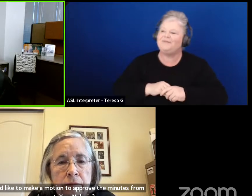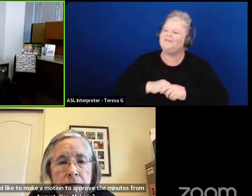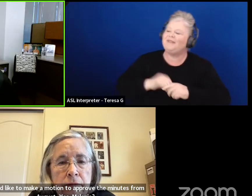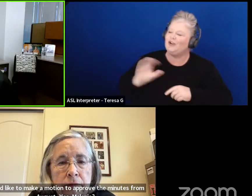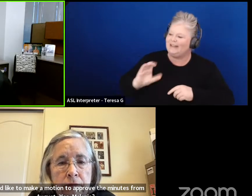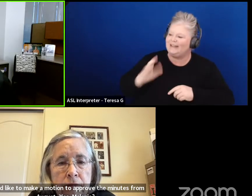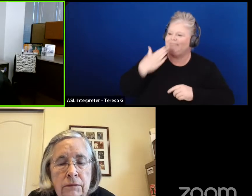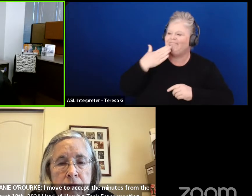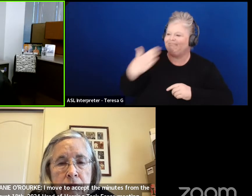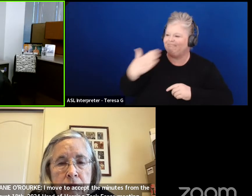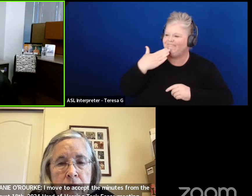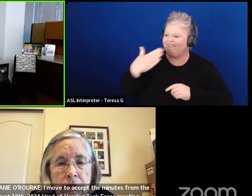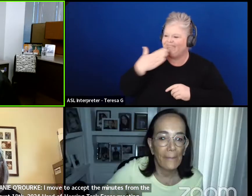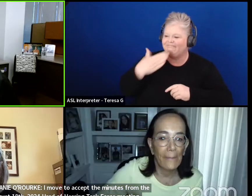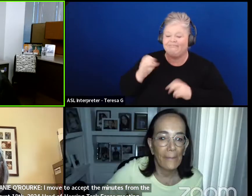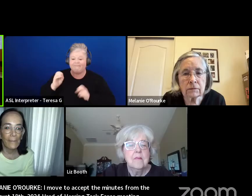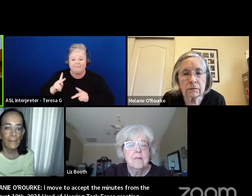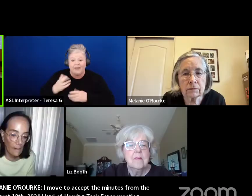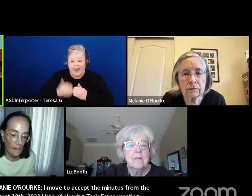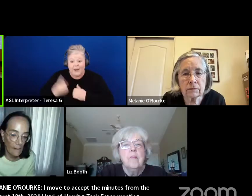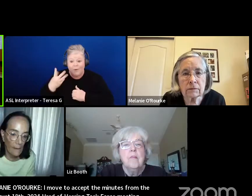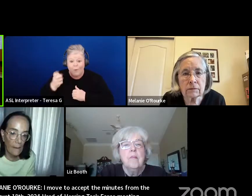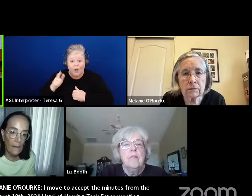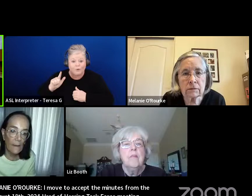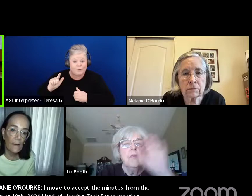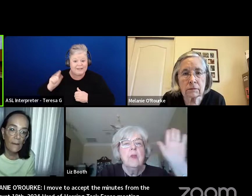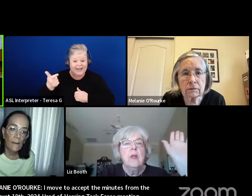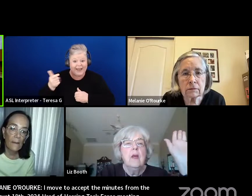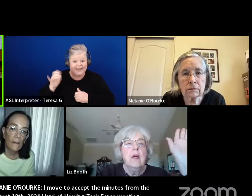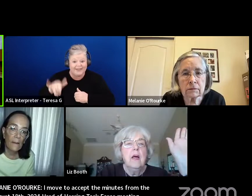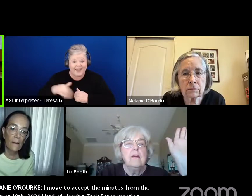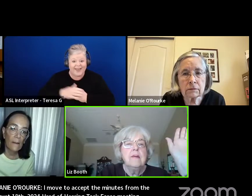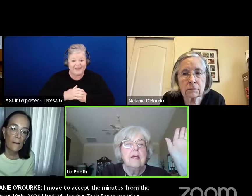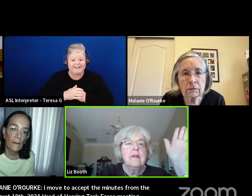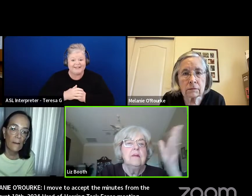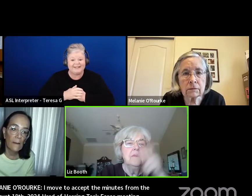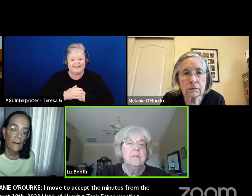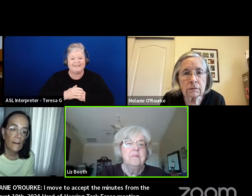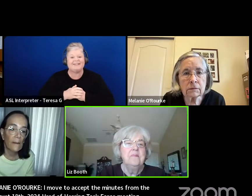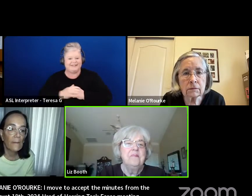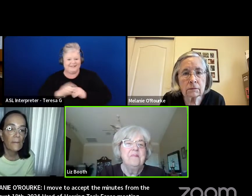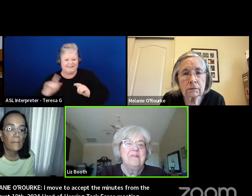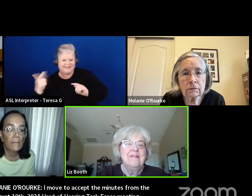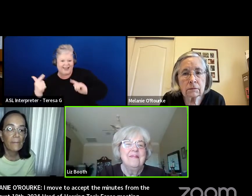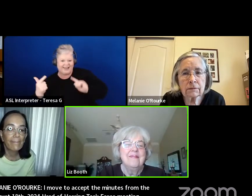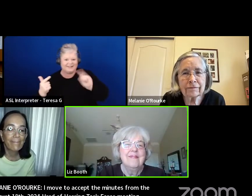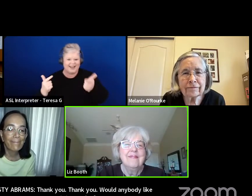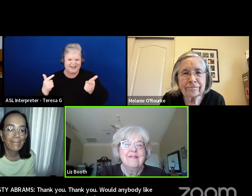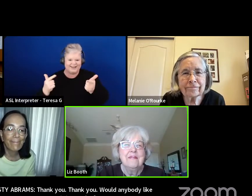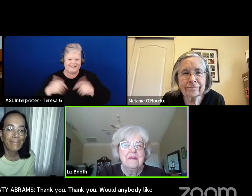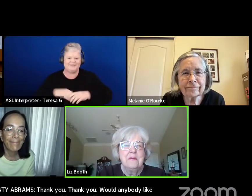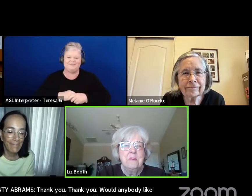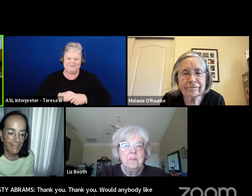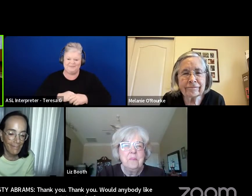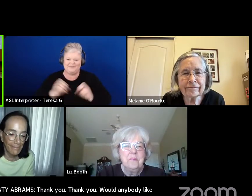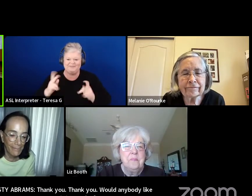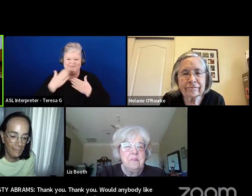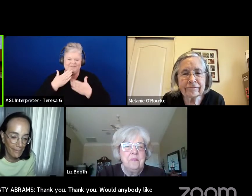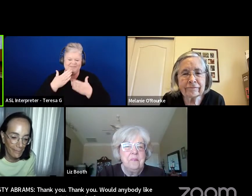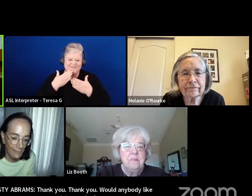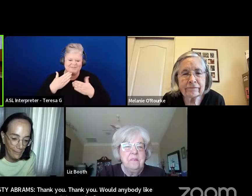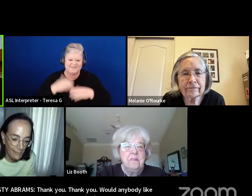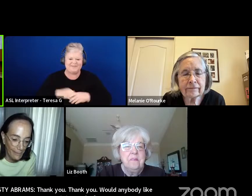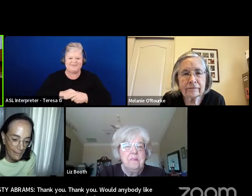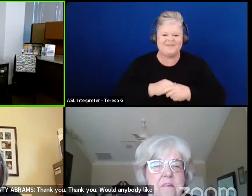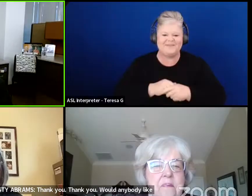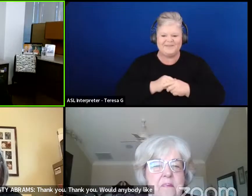Thank you. Would anybody like to second the motion? I'll second. Thank you. Thank